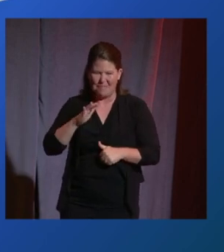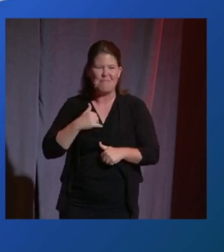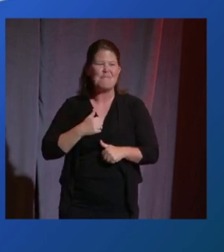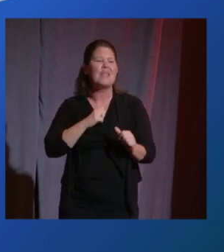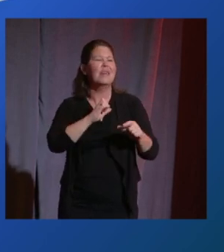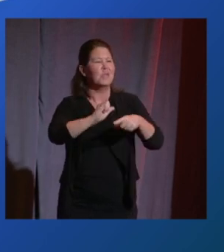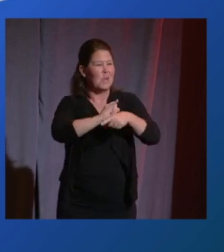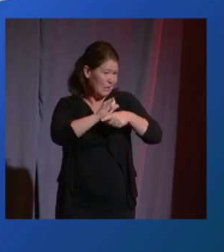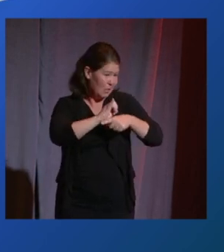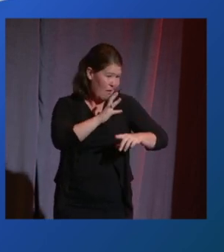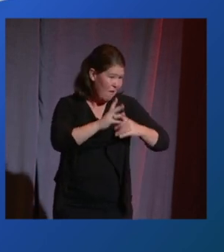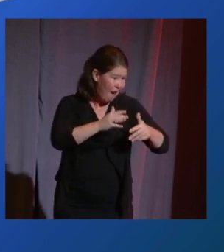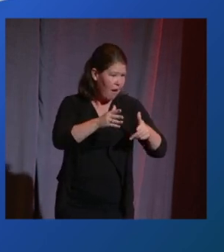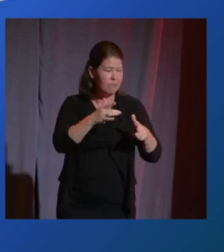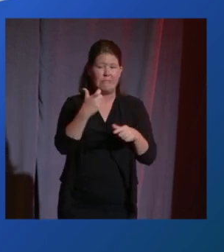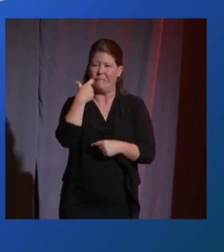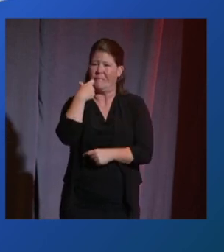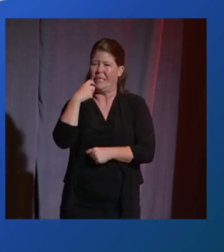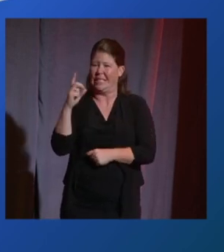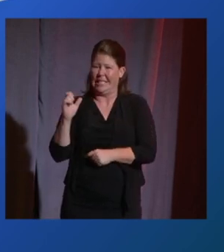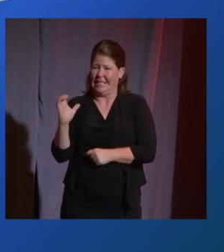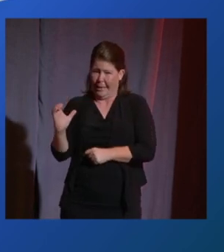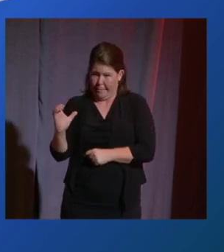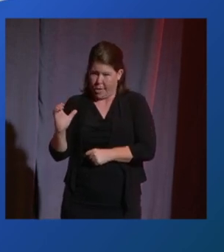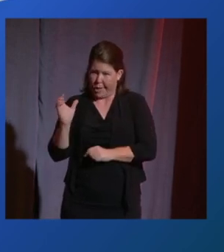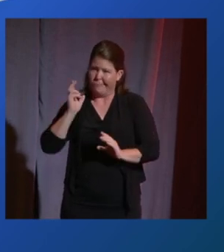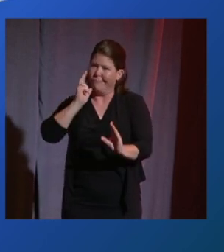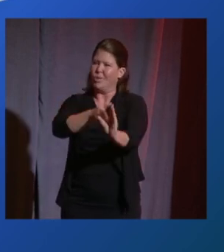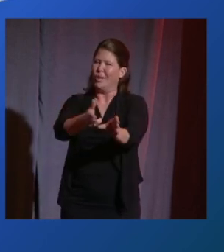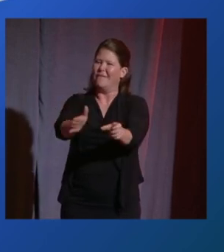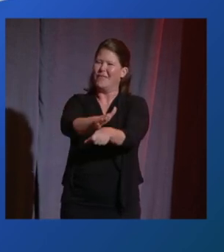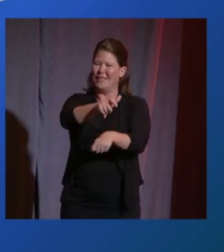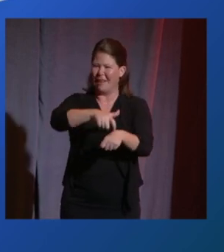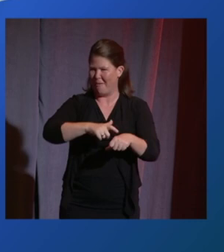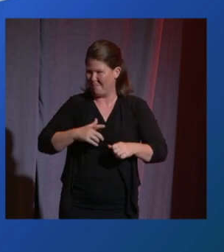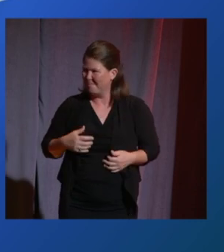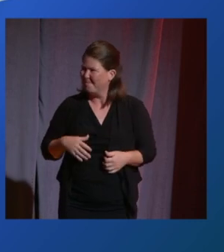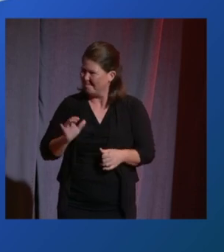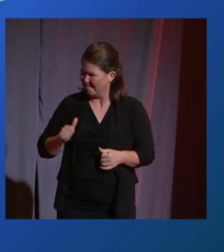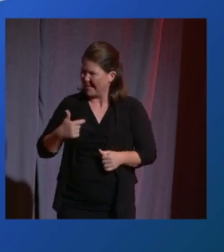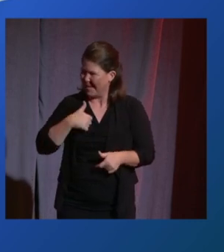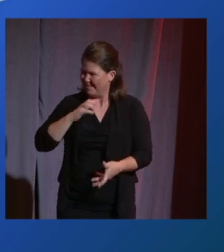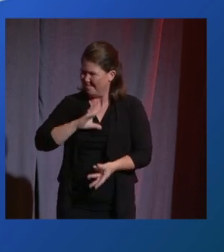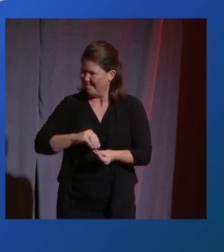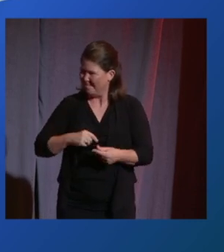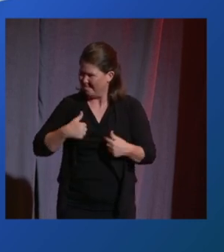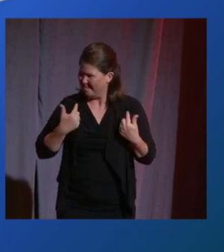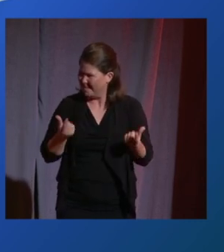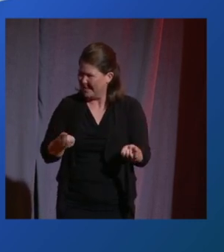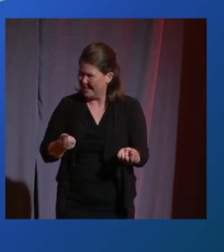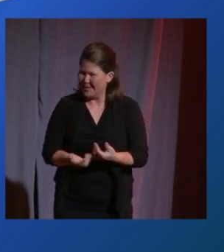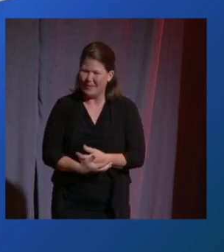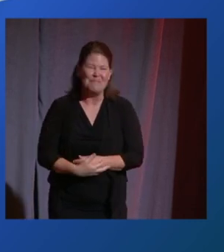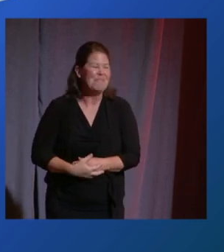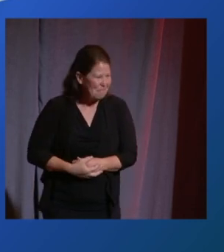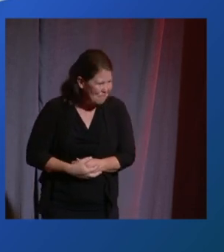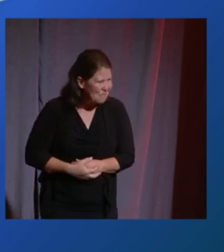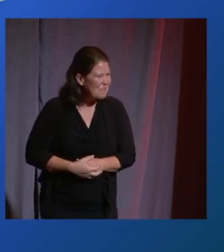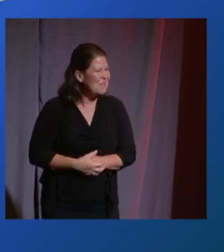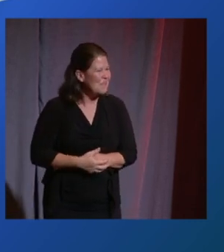position last December so that is where I am right now all right two two very different